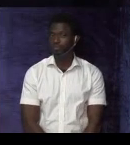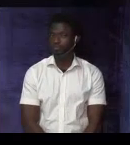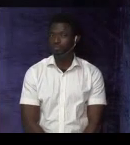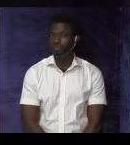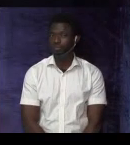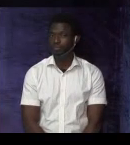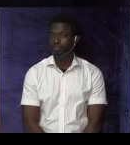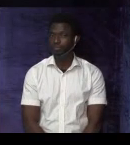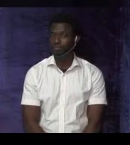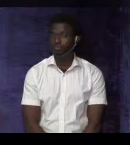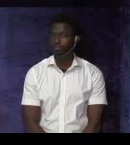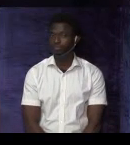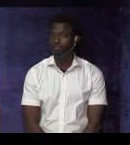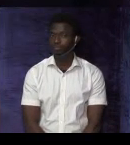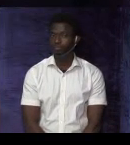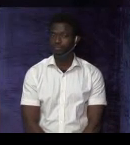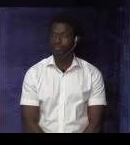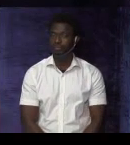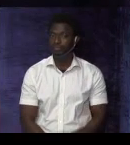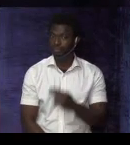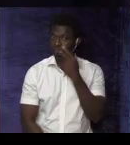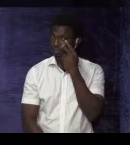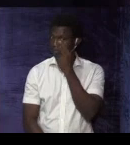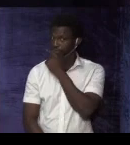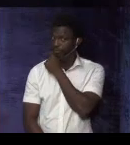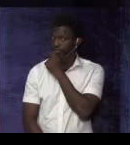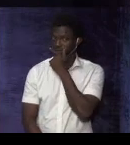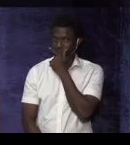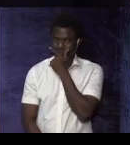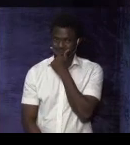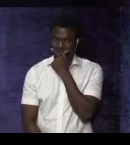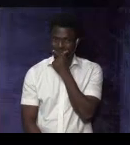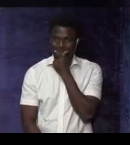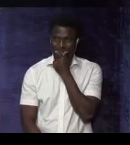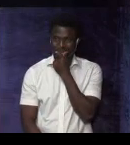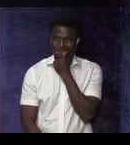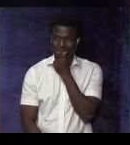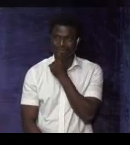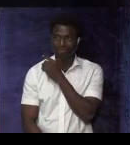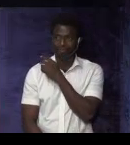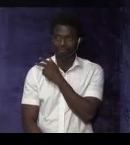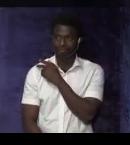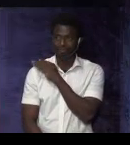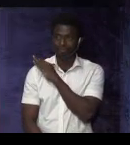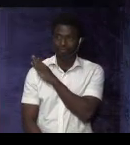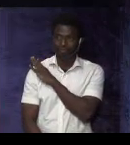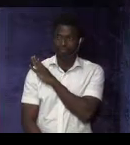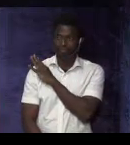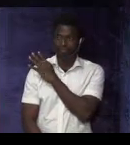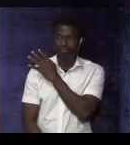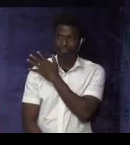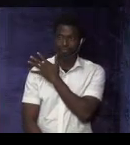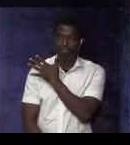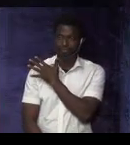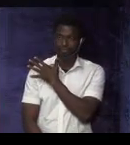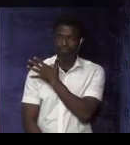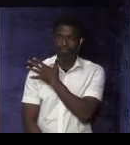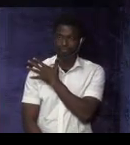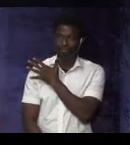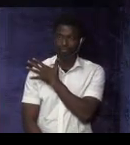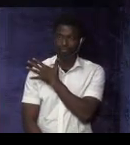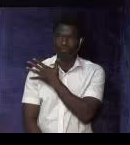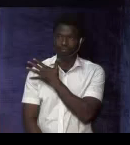Okay, so just use this color here. All right. So this is 1, 2, 3,